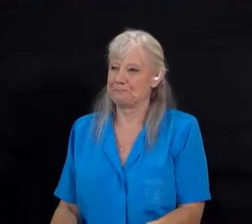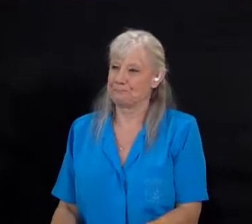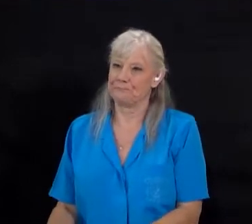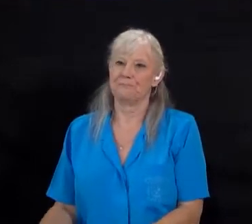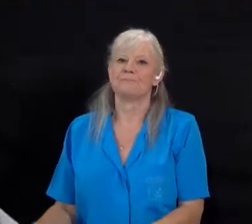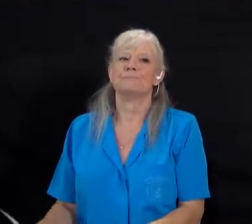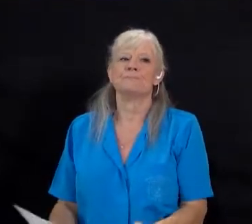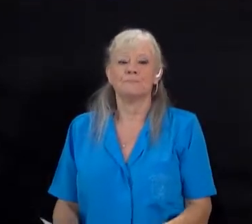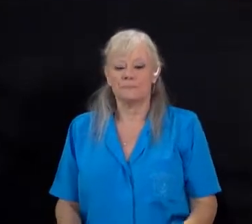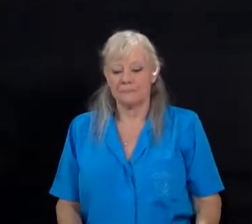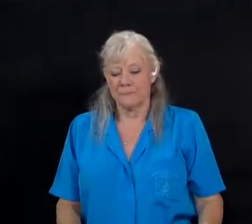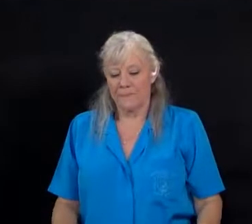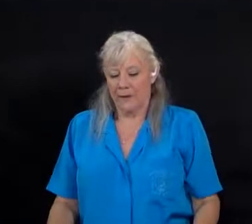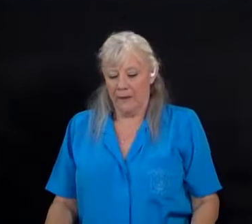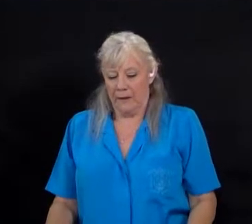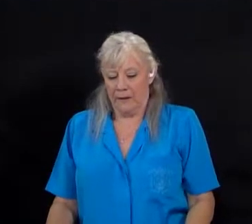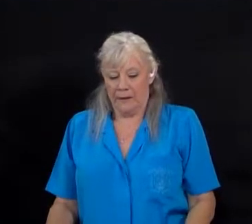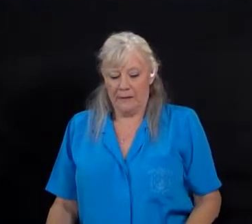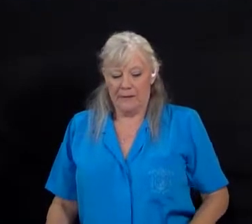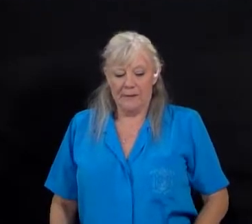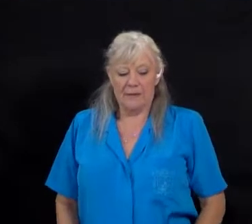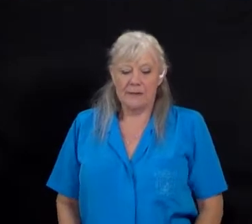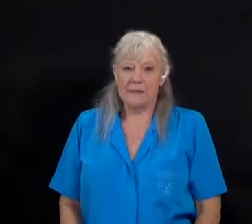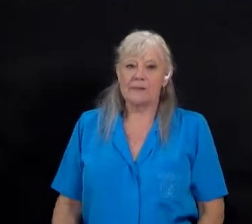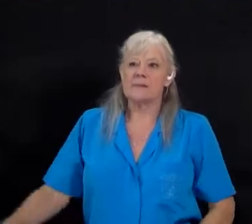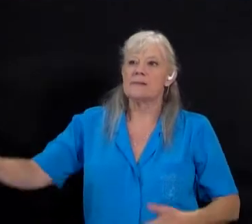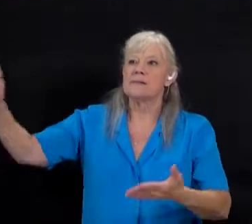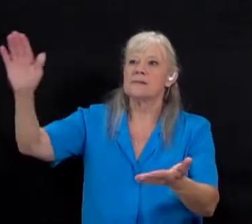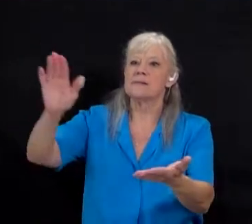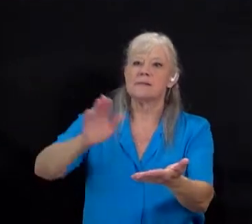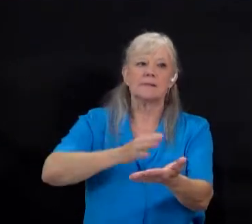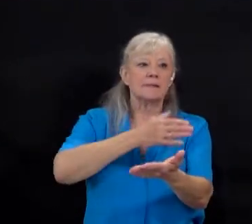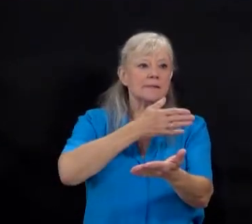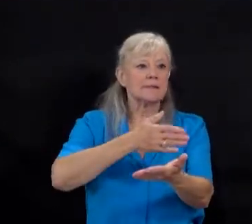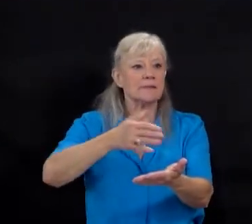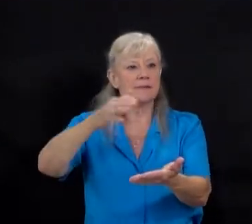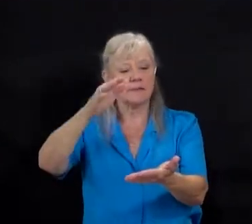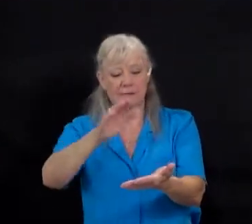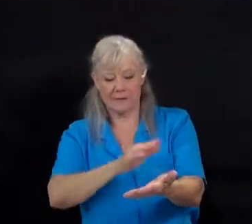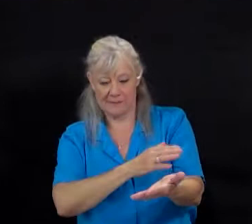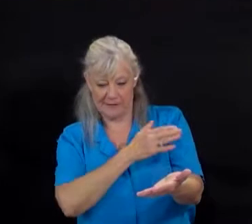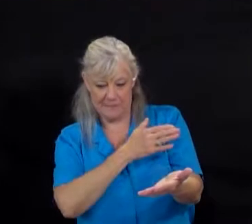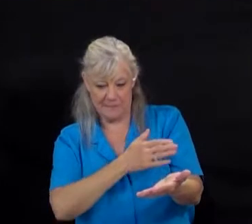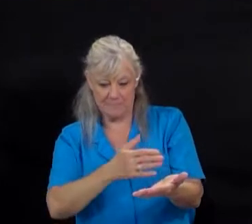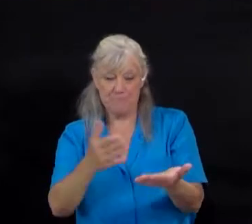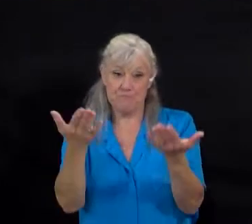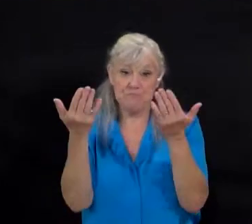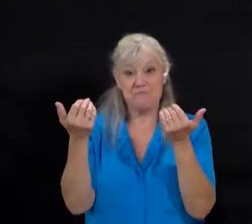Amen.